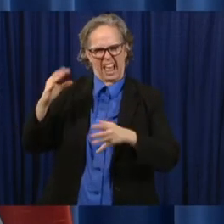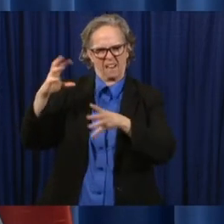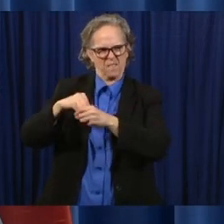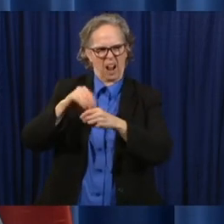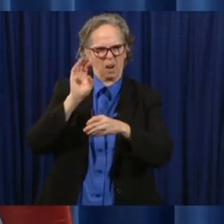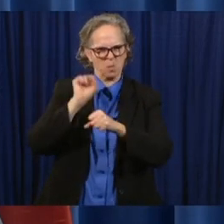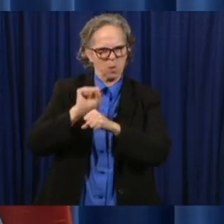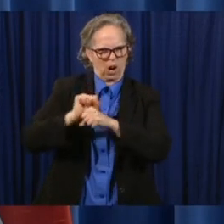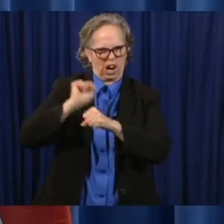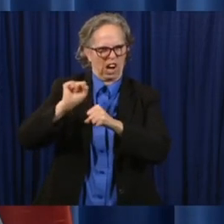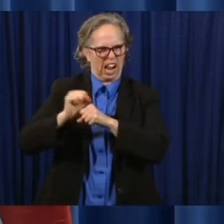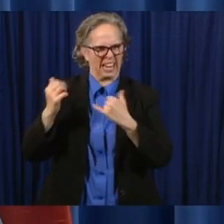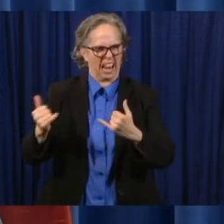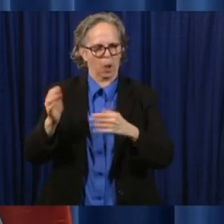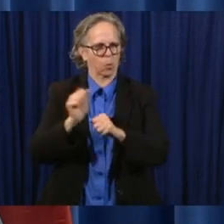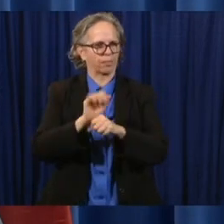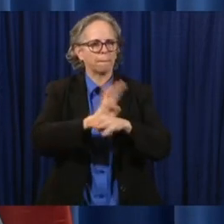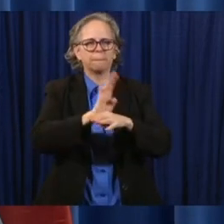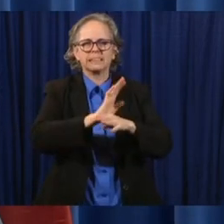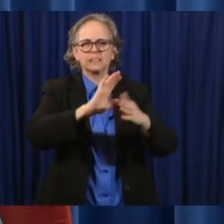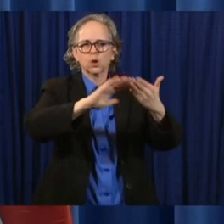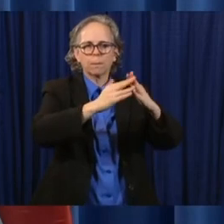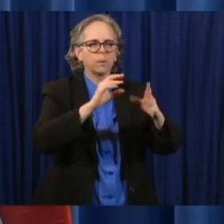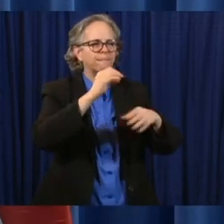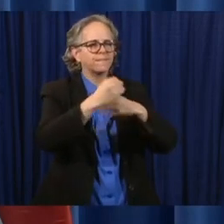different industries and different retail